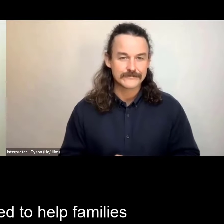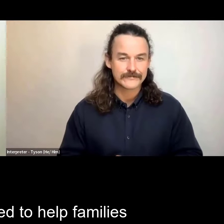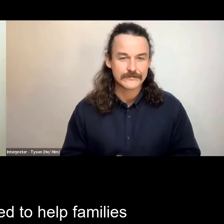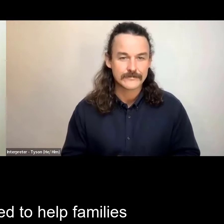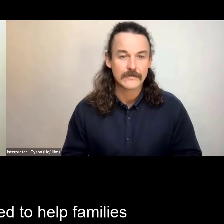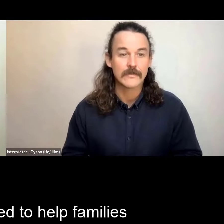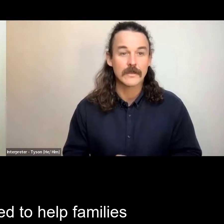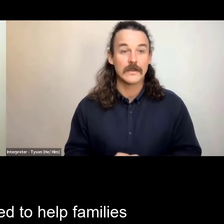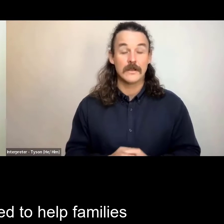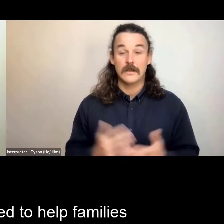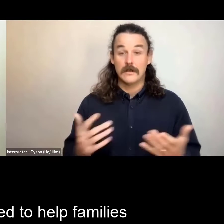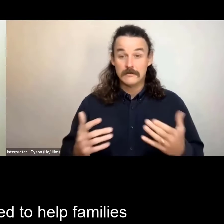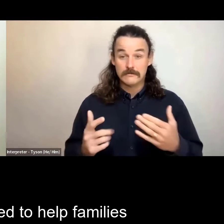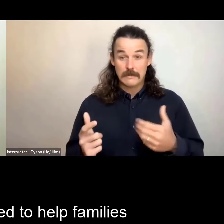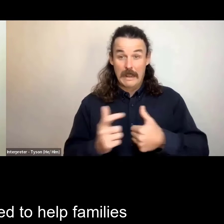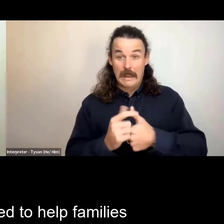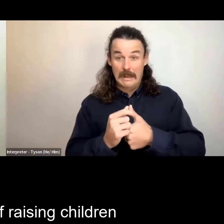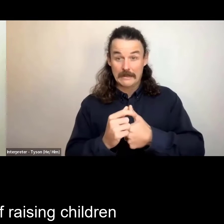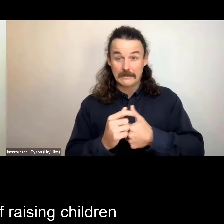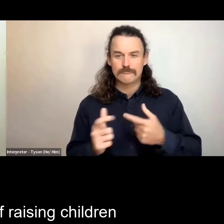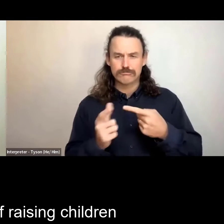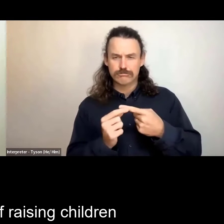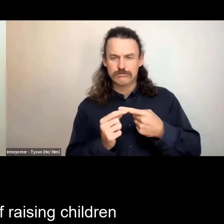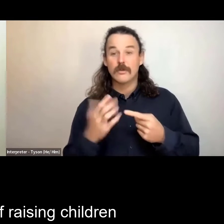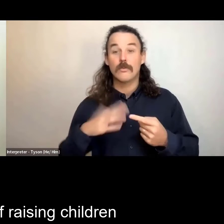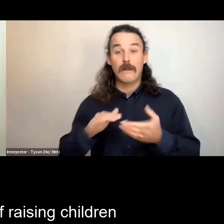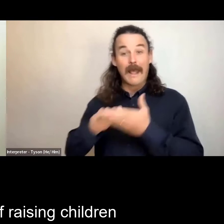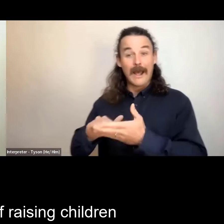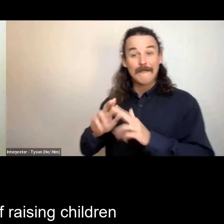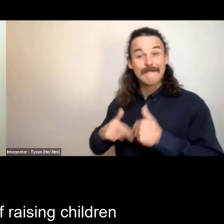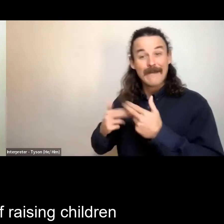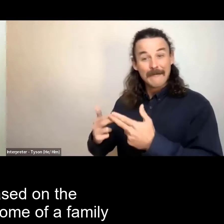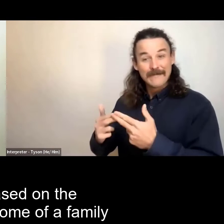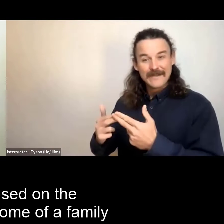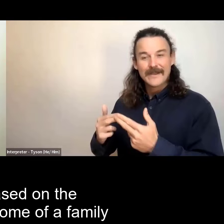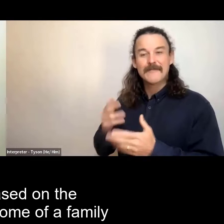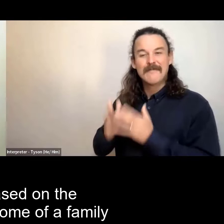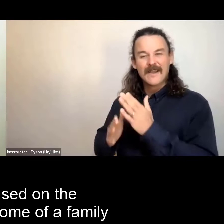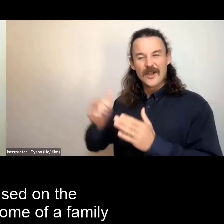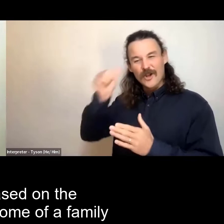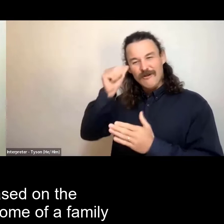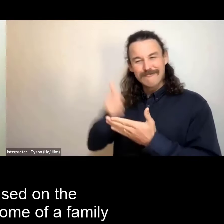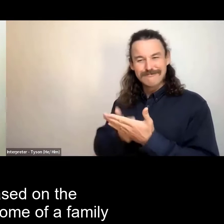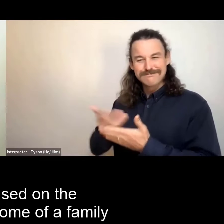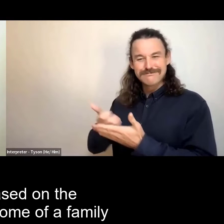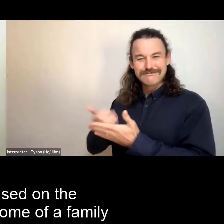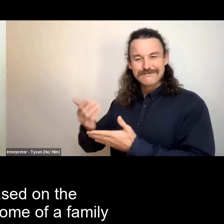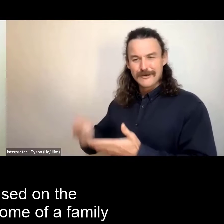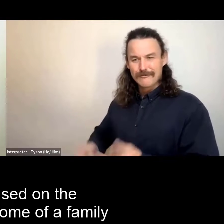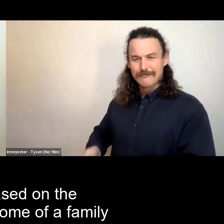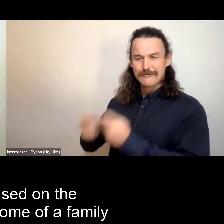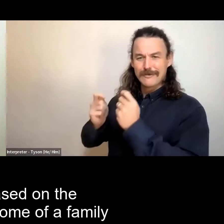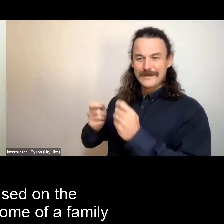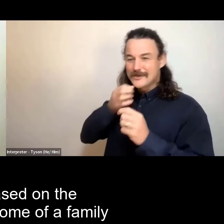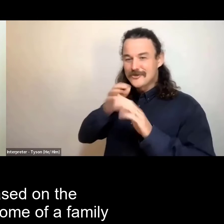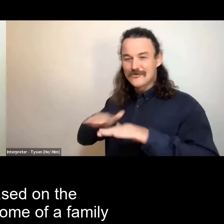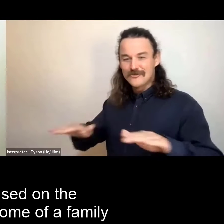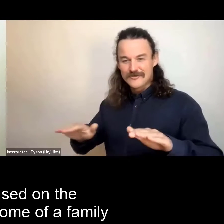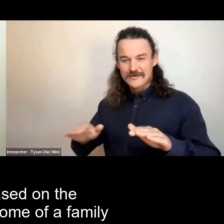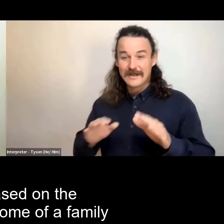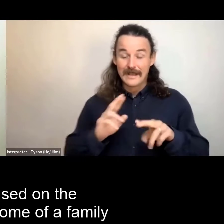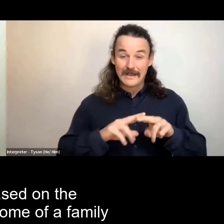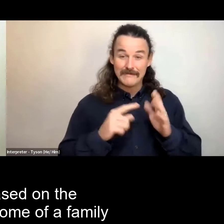Part A is designed to help families with the cost of raising children and is based on the combined income